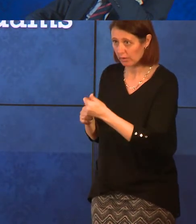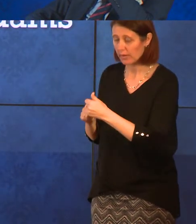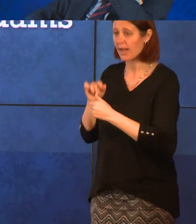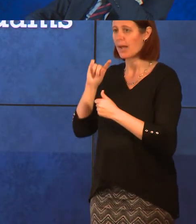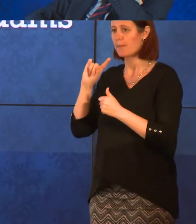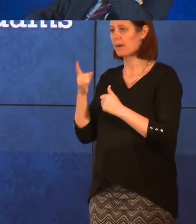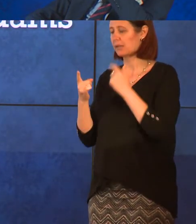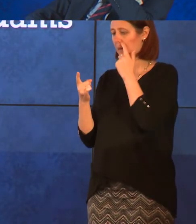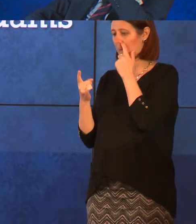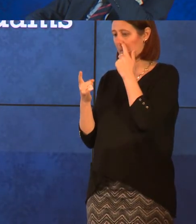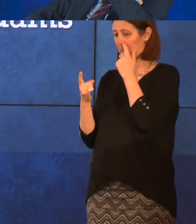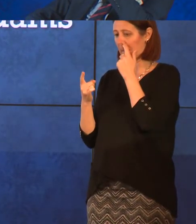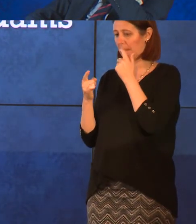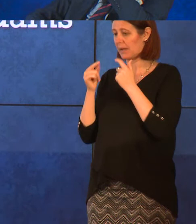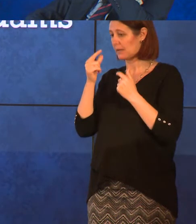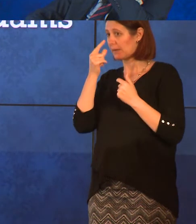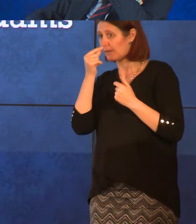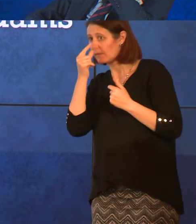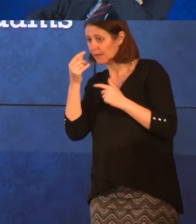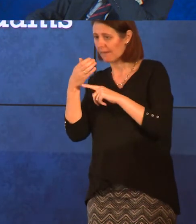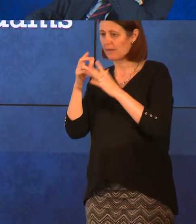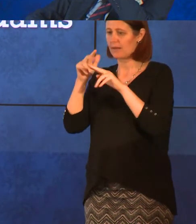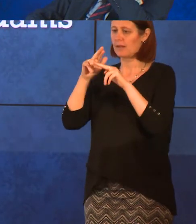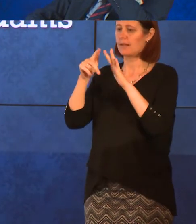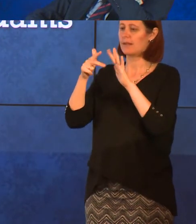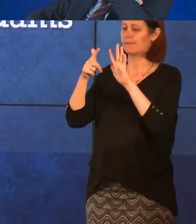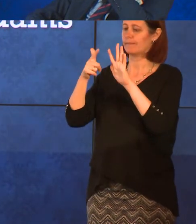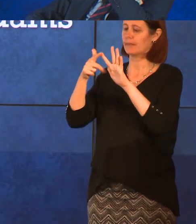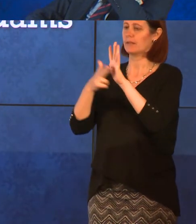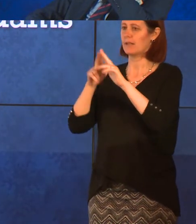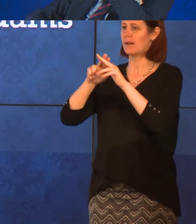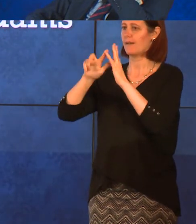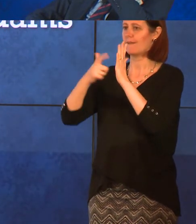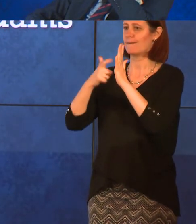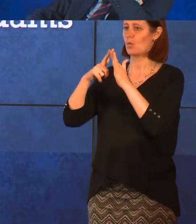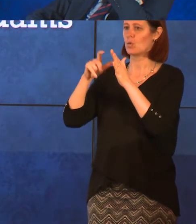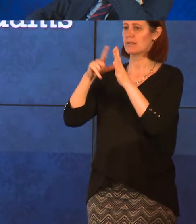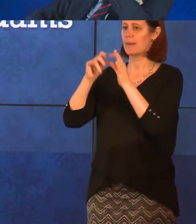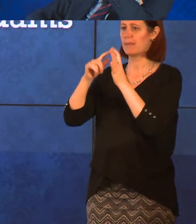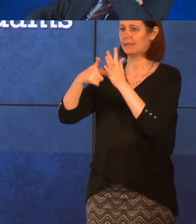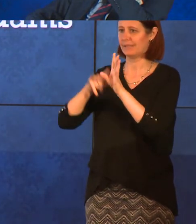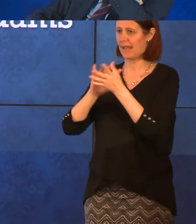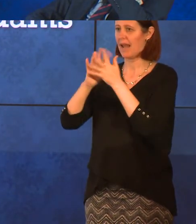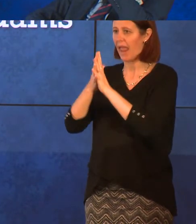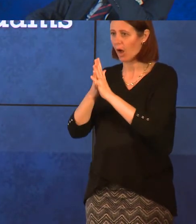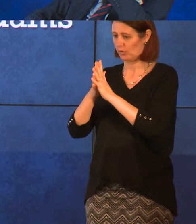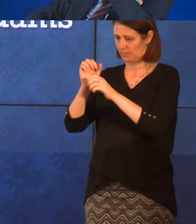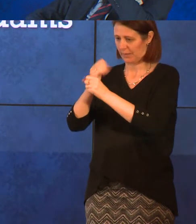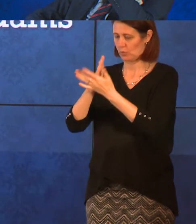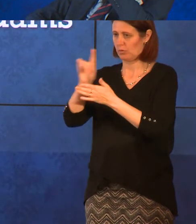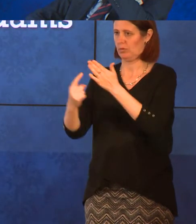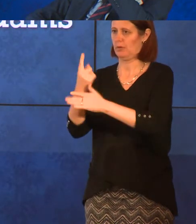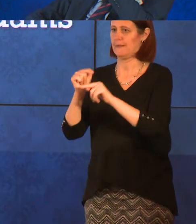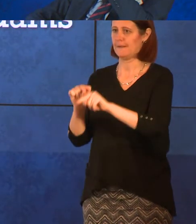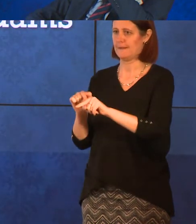the enforceability and how you realise those rights. So I think it